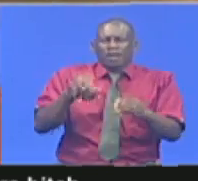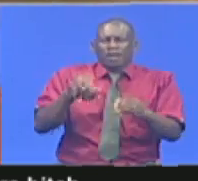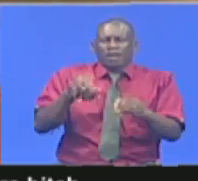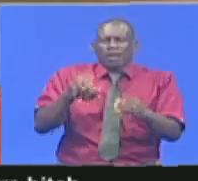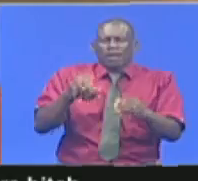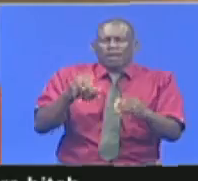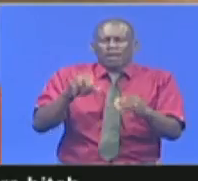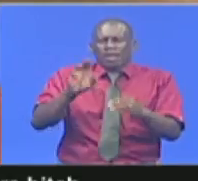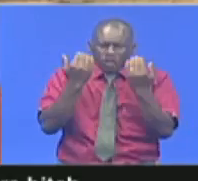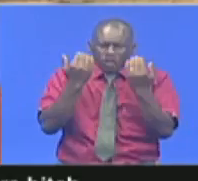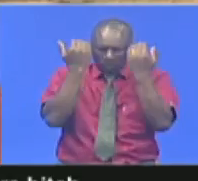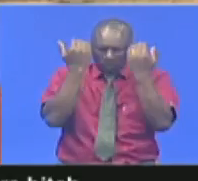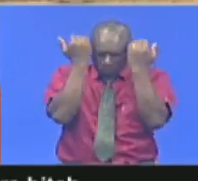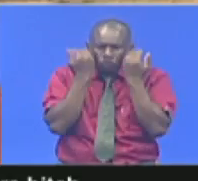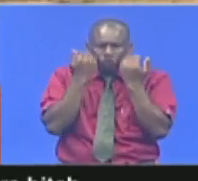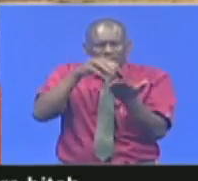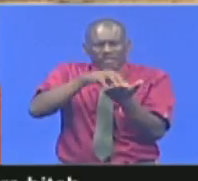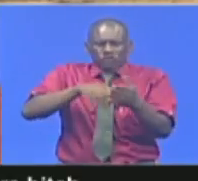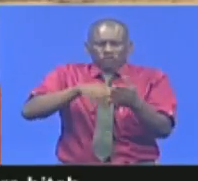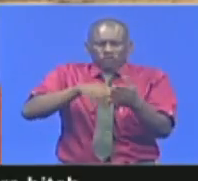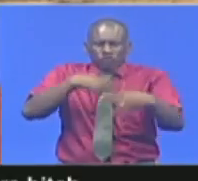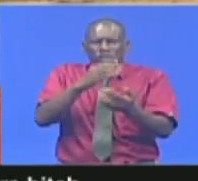some cases.